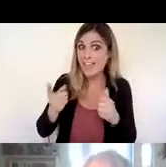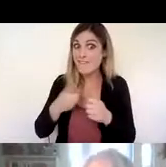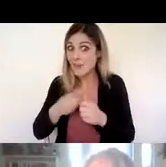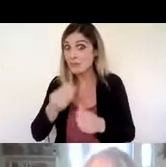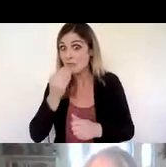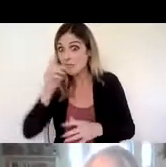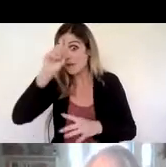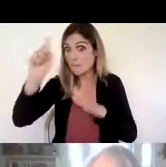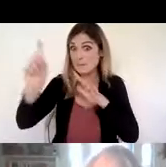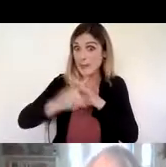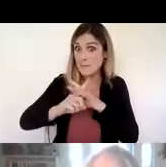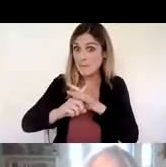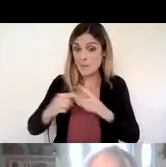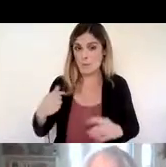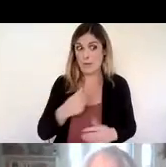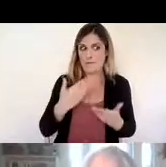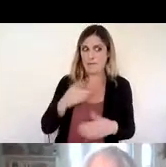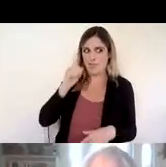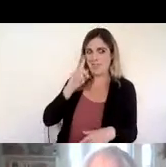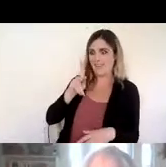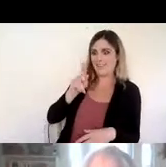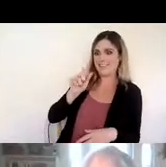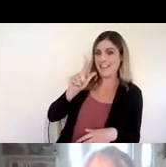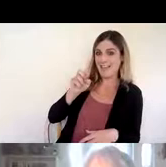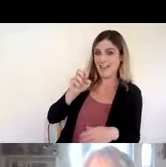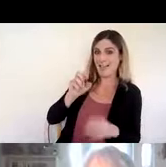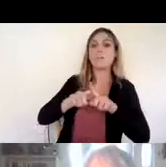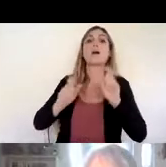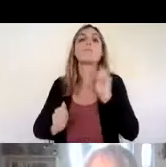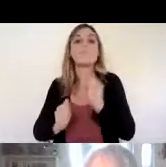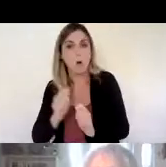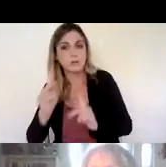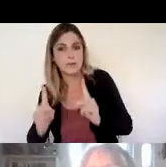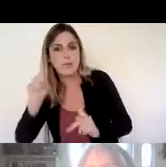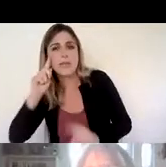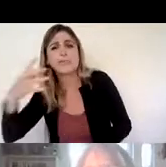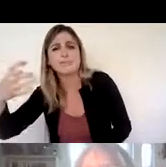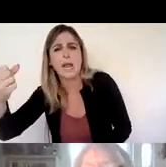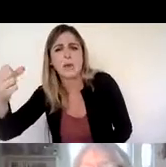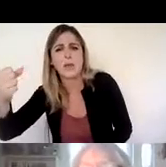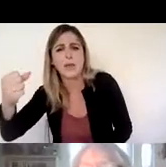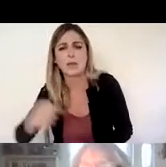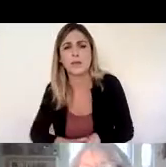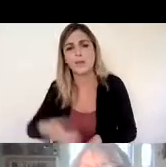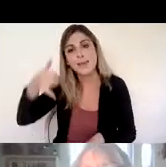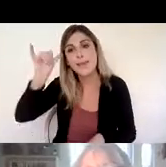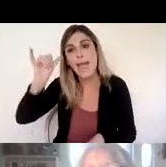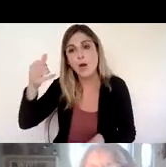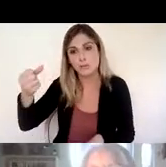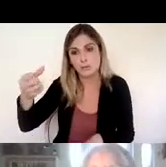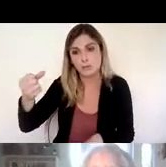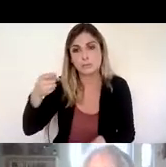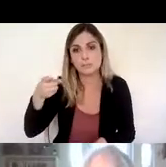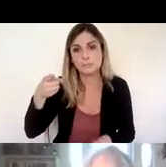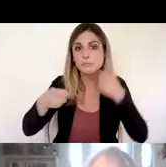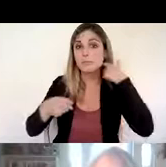might be kale for you and me, but for most people, it is dairy products. It is cow's milk. And although there's some research that